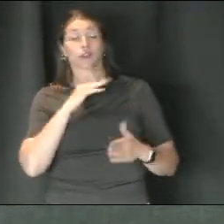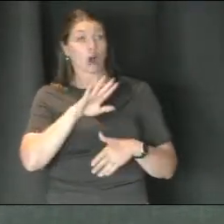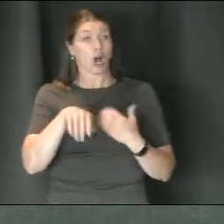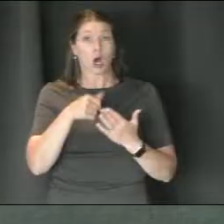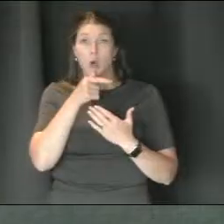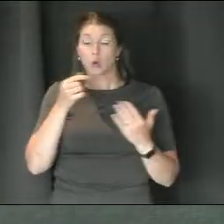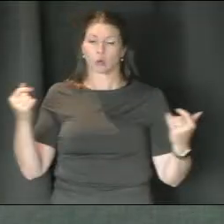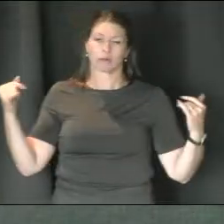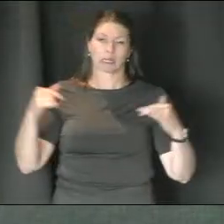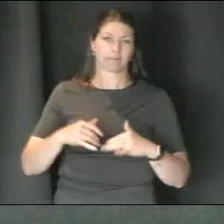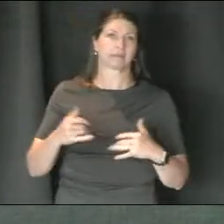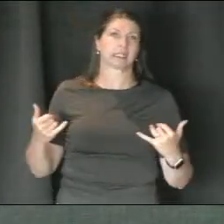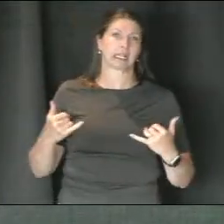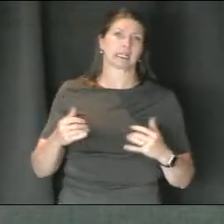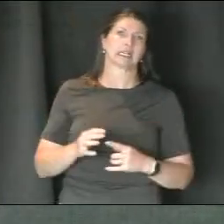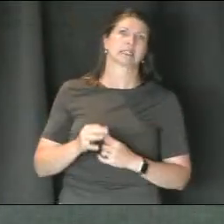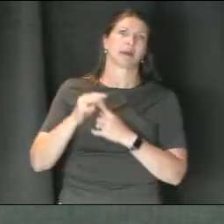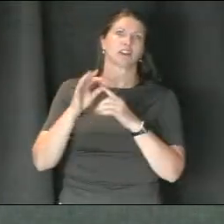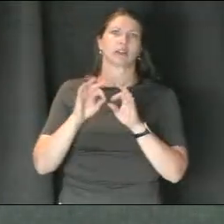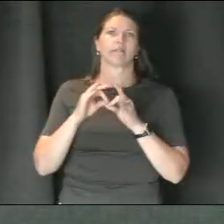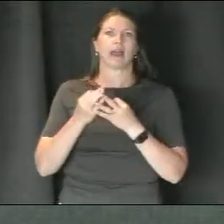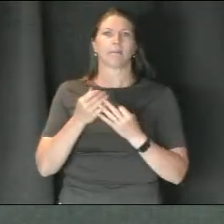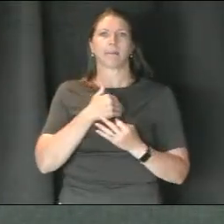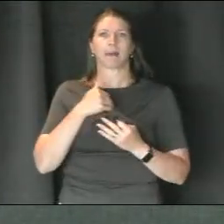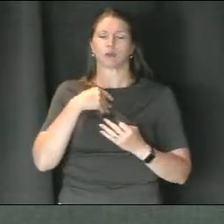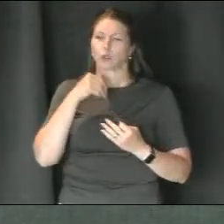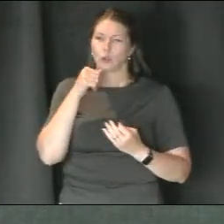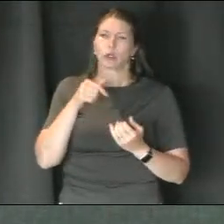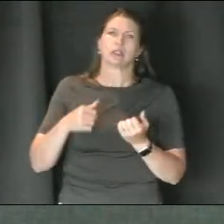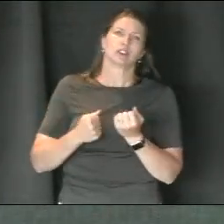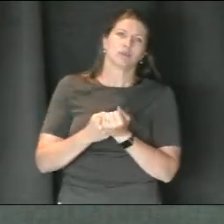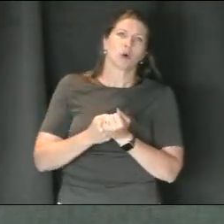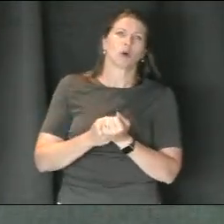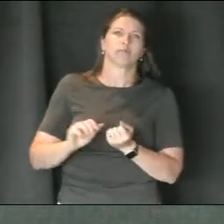and particularly family members who could make it to support their